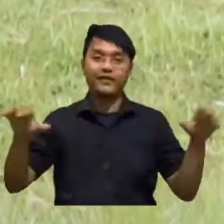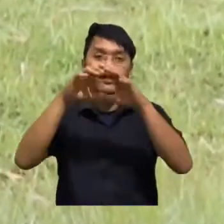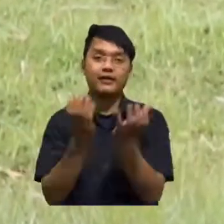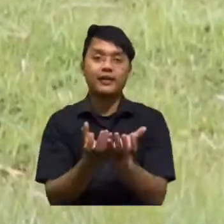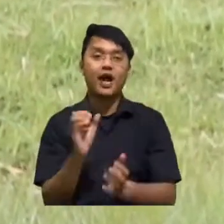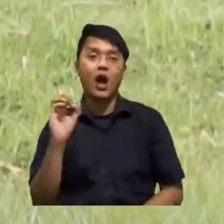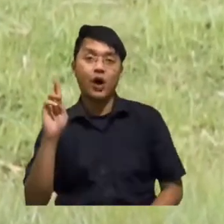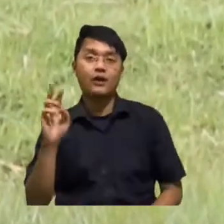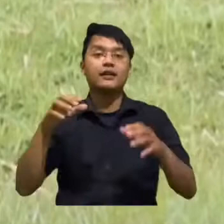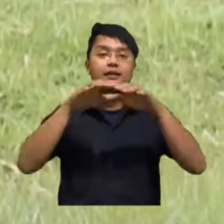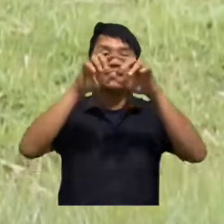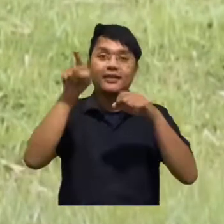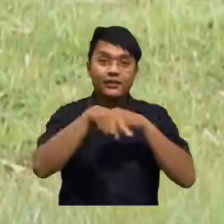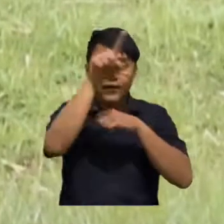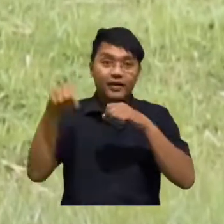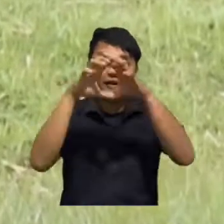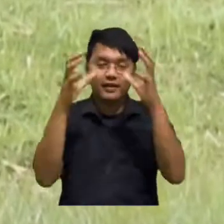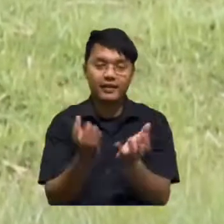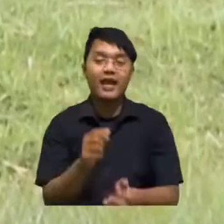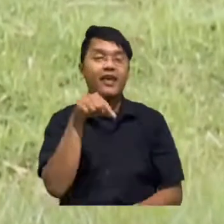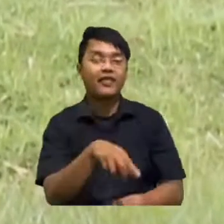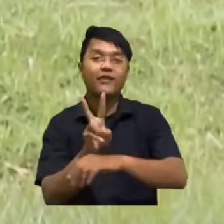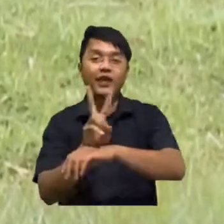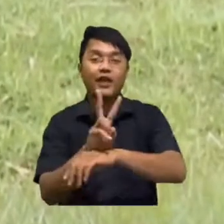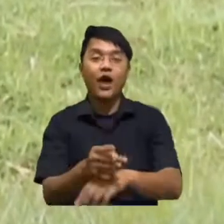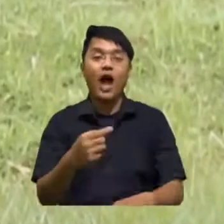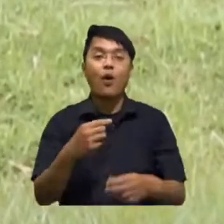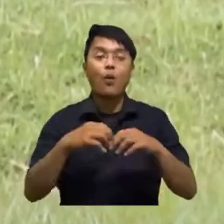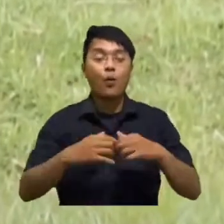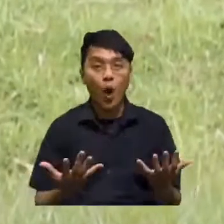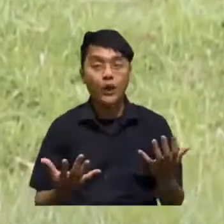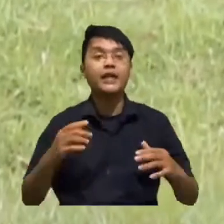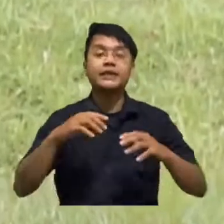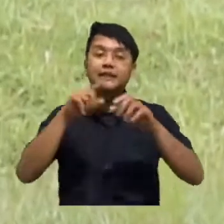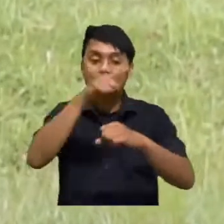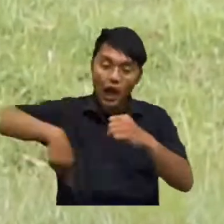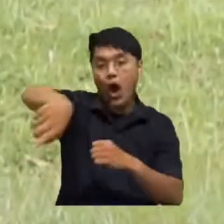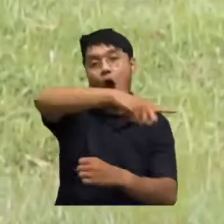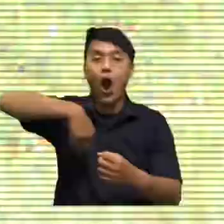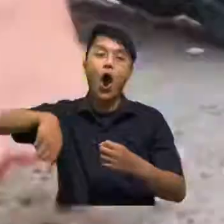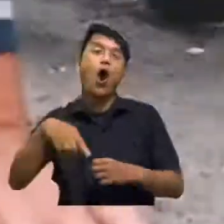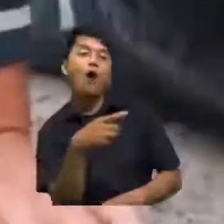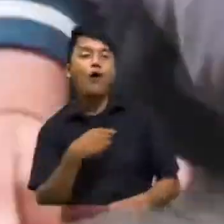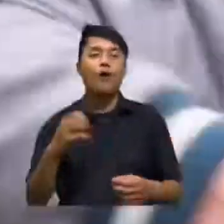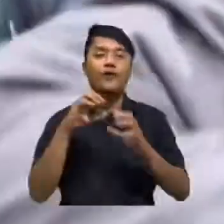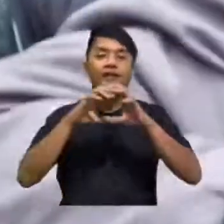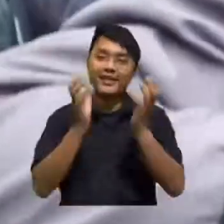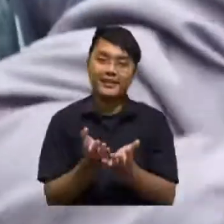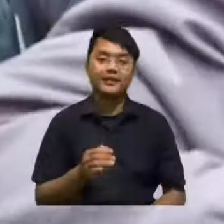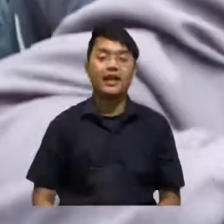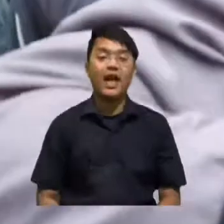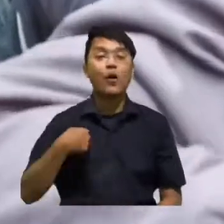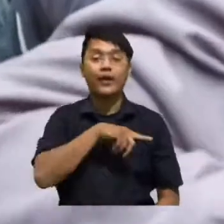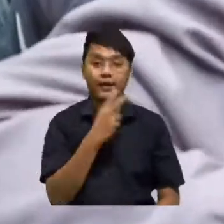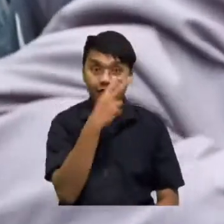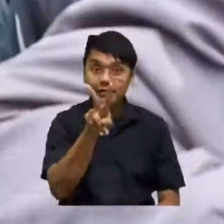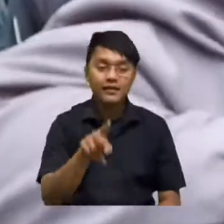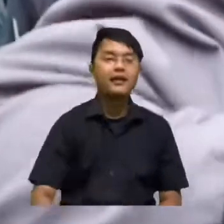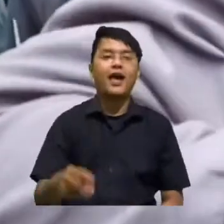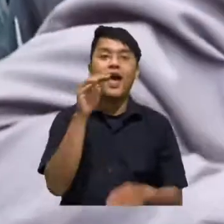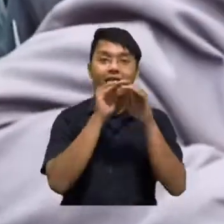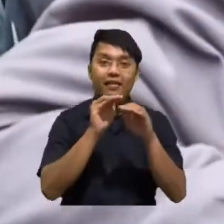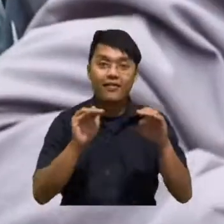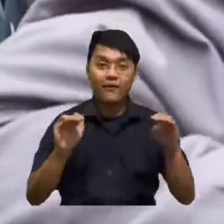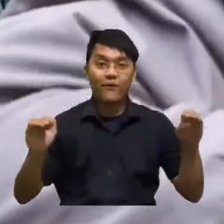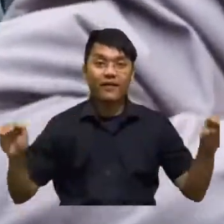or square Earth. In this video, I will share what the shape of the Earth is. As you can see at a glance that the